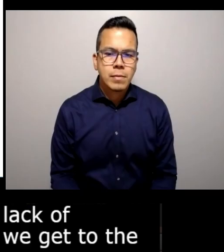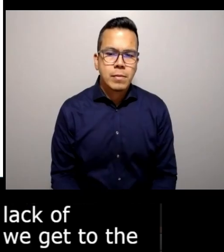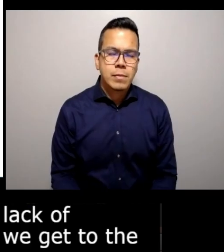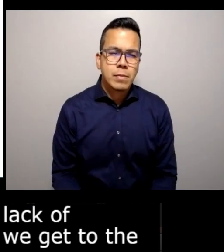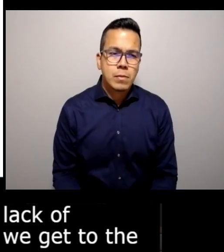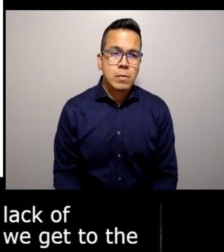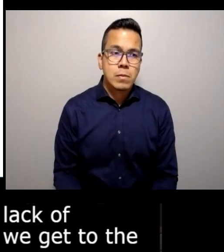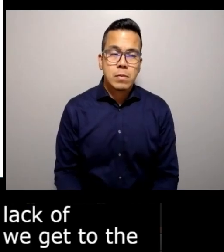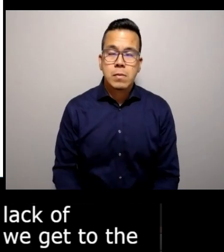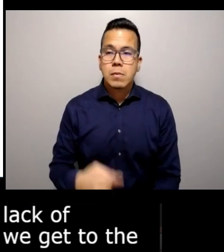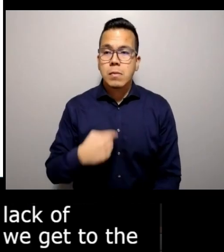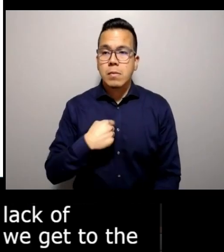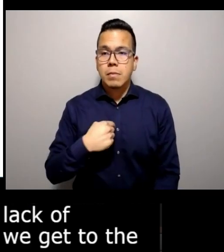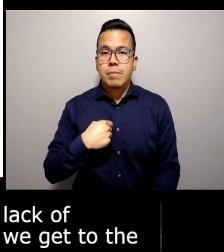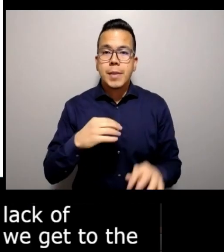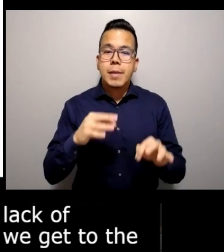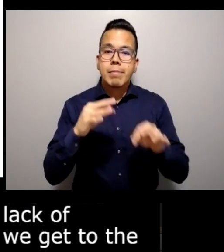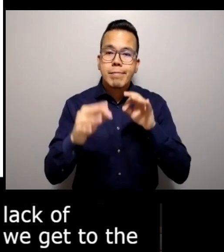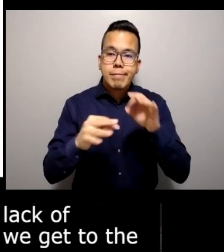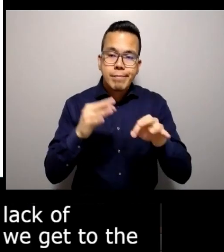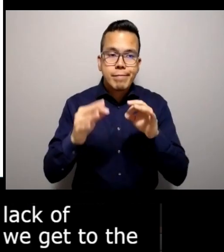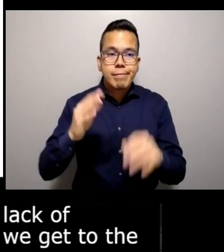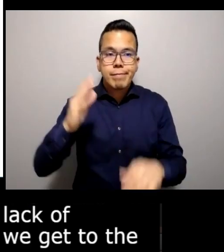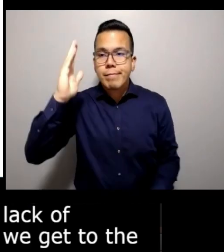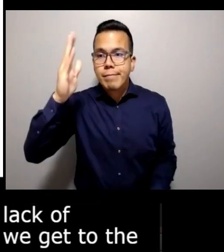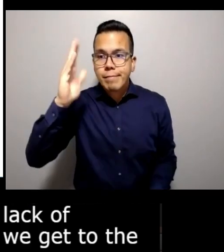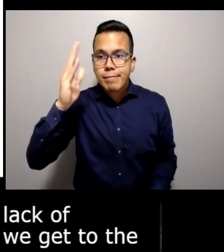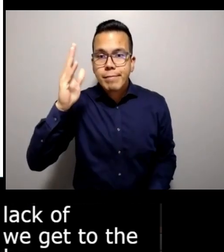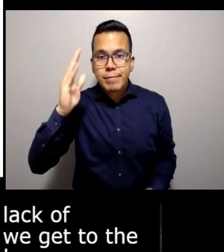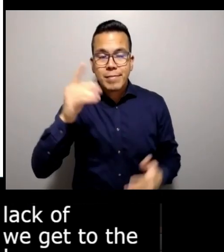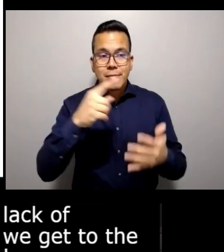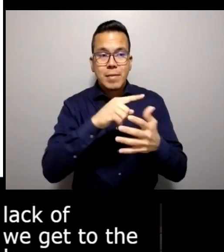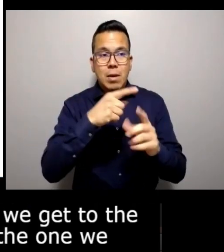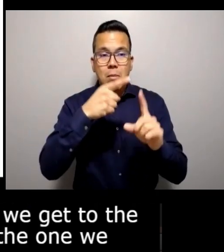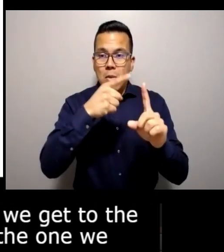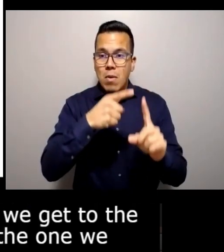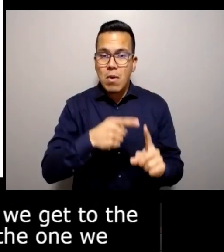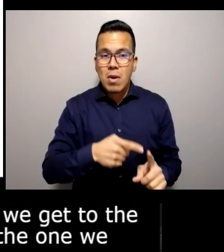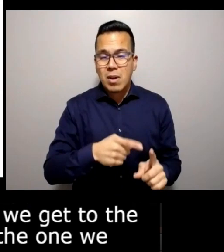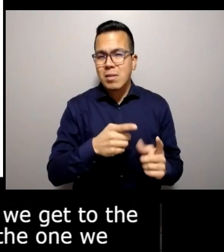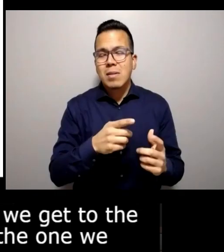to platforms like the one that we are on right now.